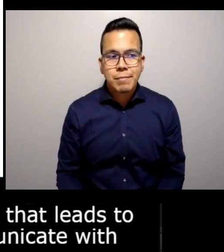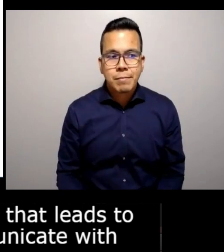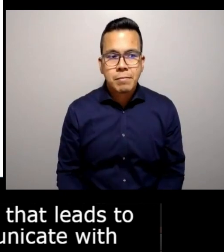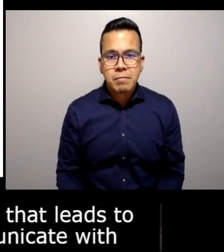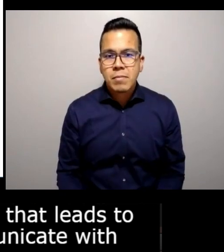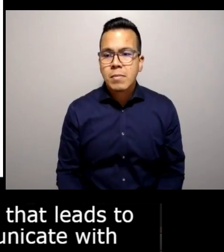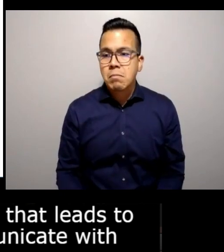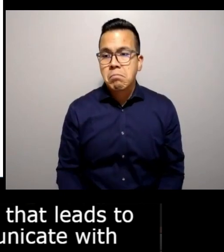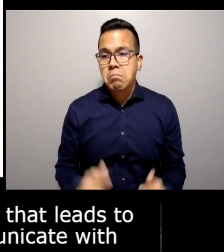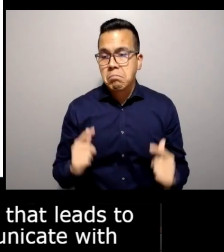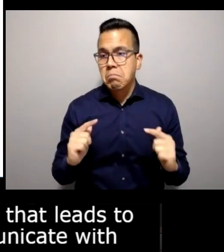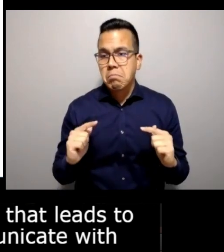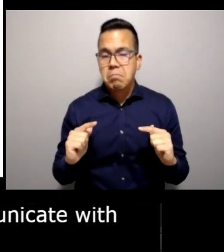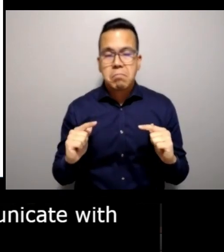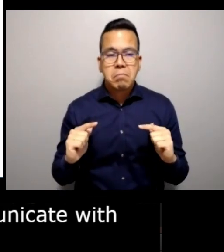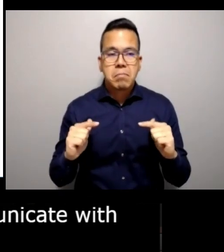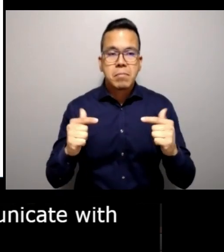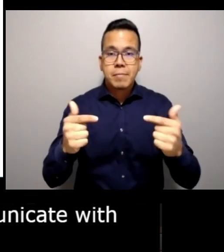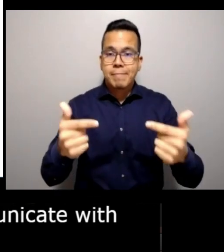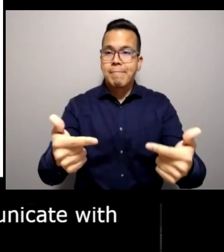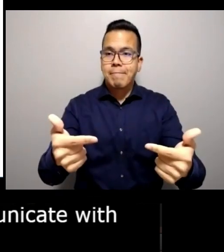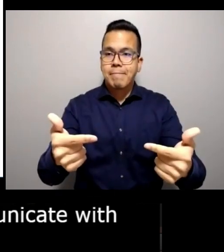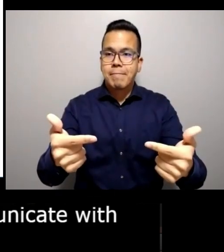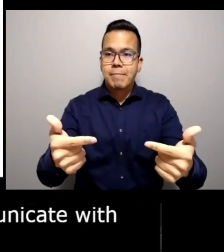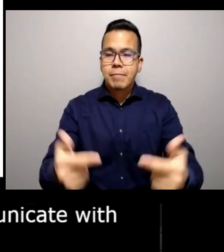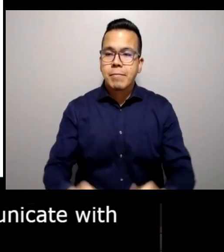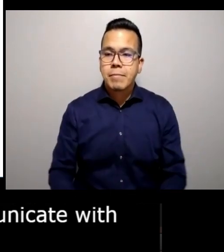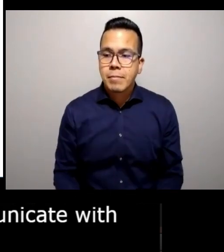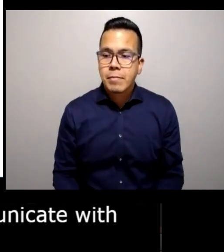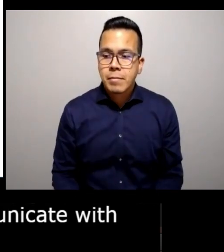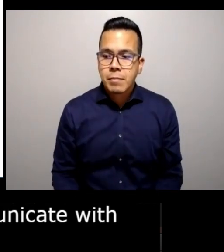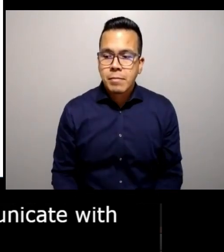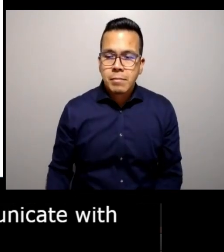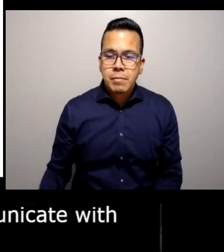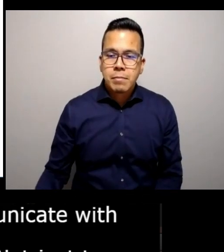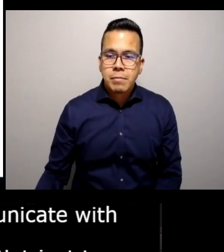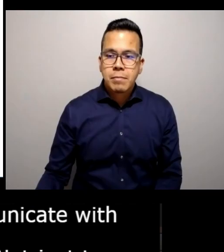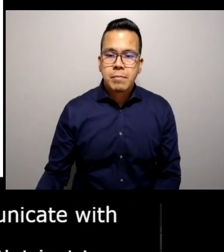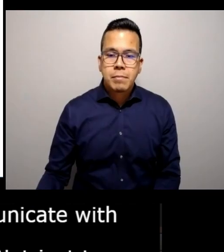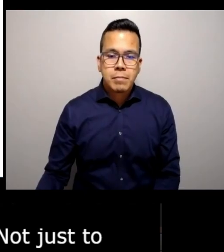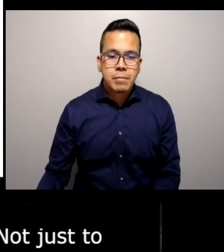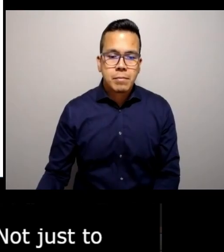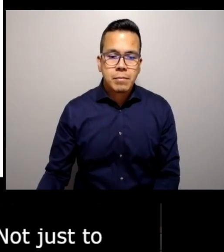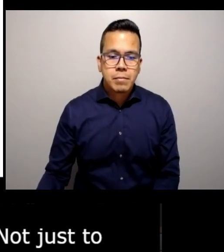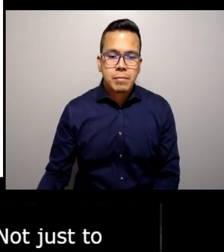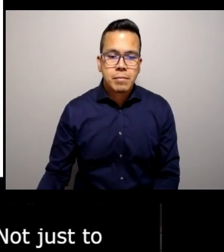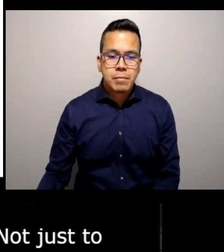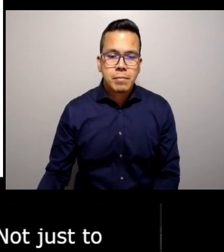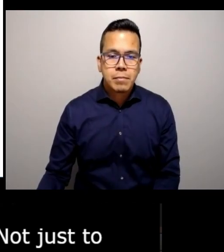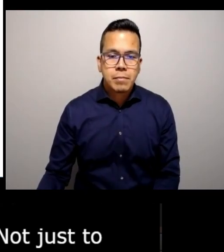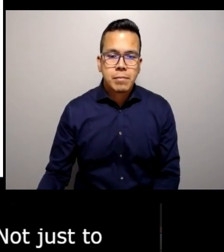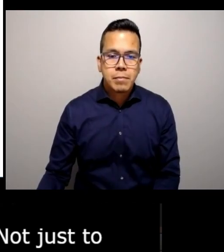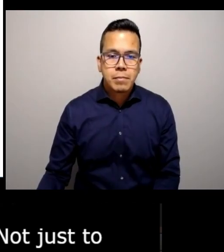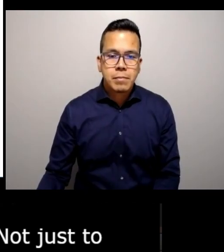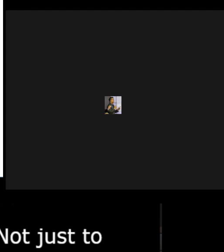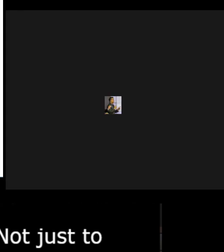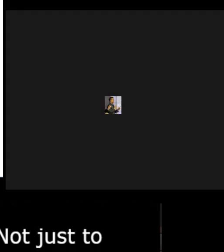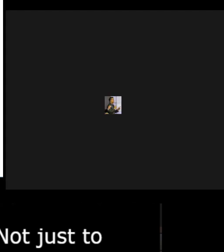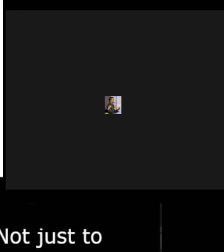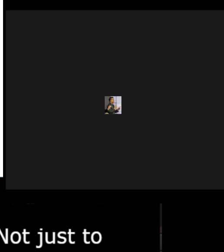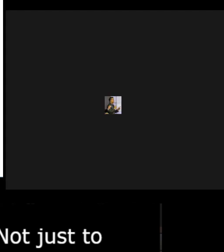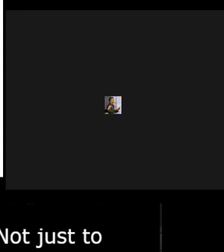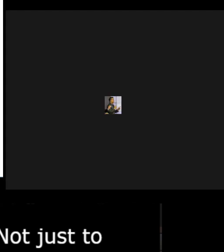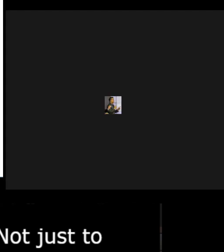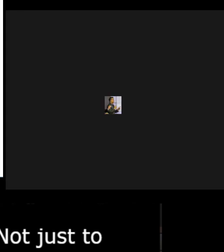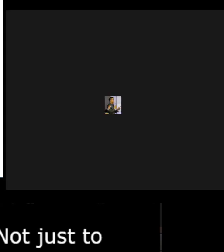time, not just to know what your tools are, but to use them each time. And